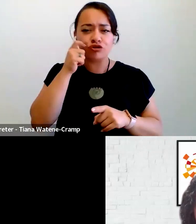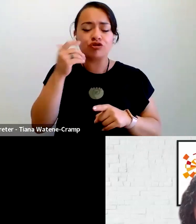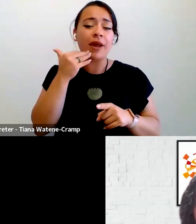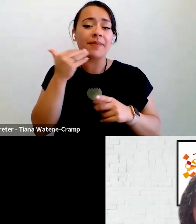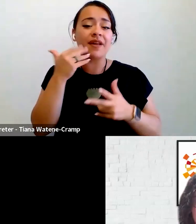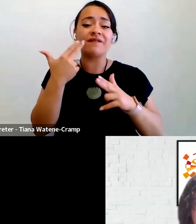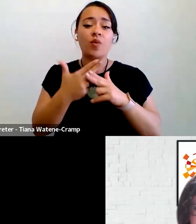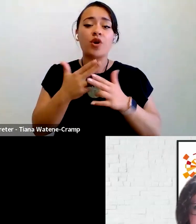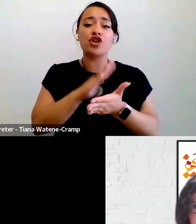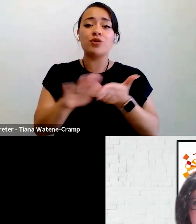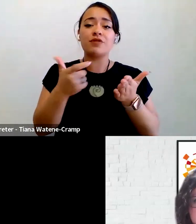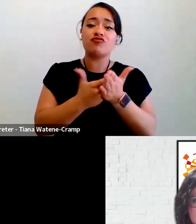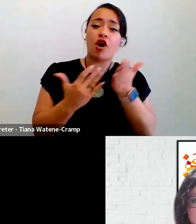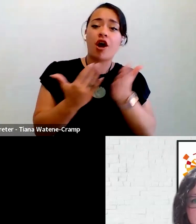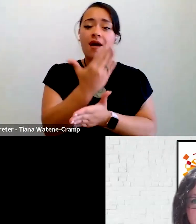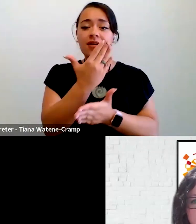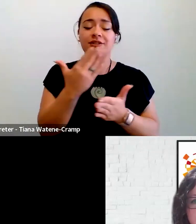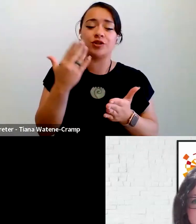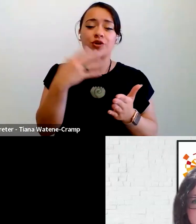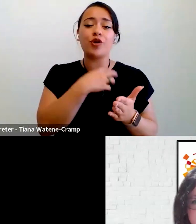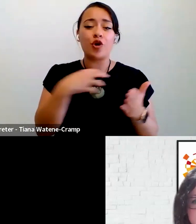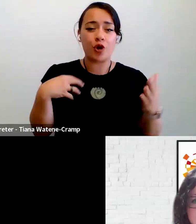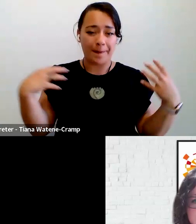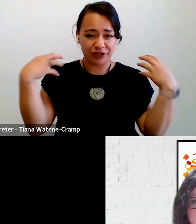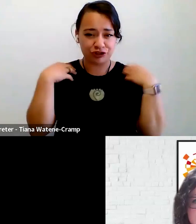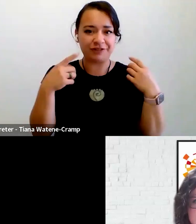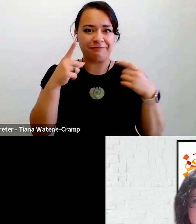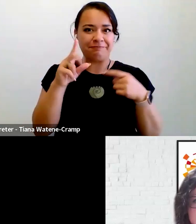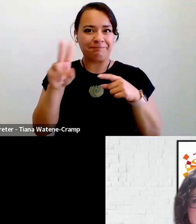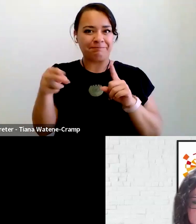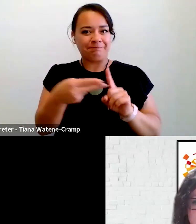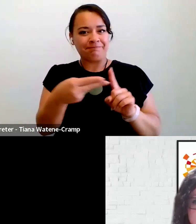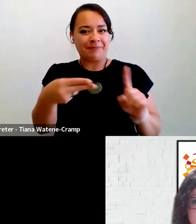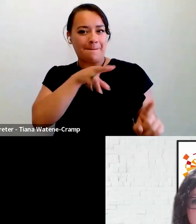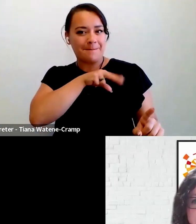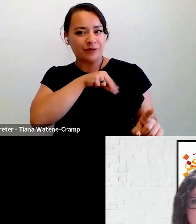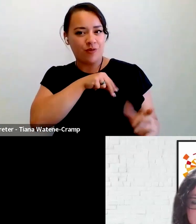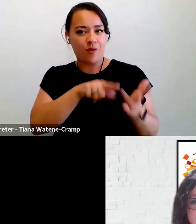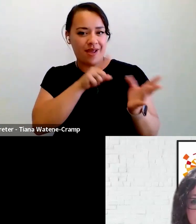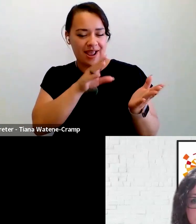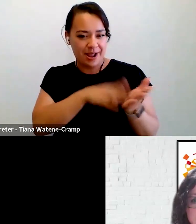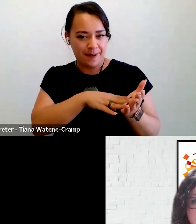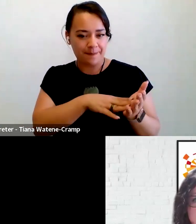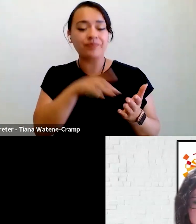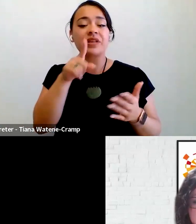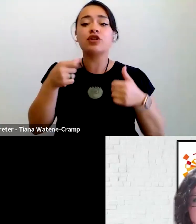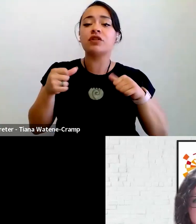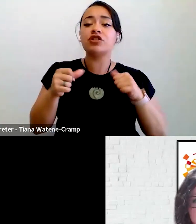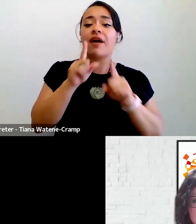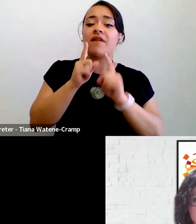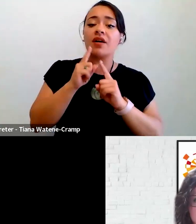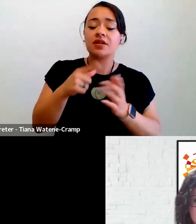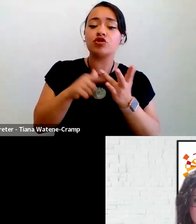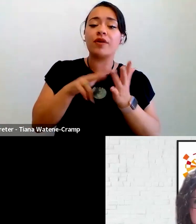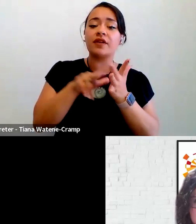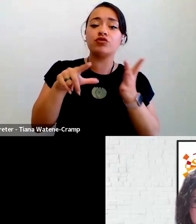has been awarded a very prestigious Medal of the Order of Australia. Tasneem is a strategic advisor to the Victorian Public Service